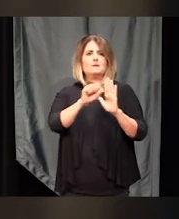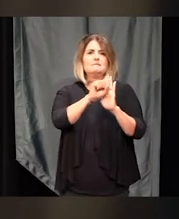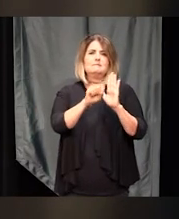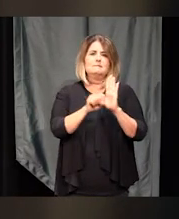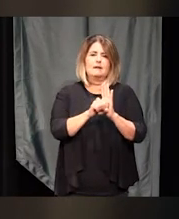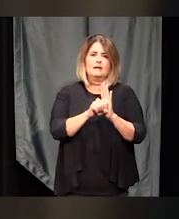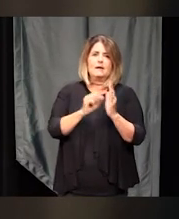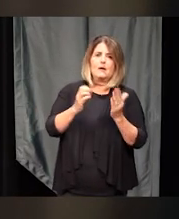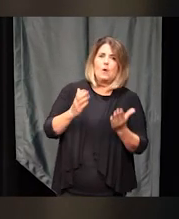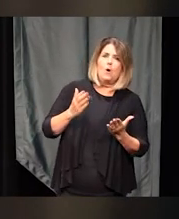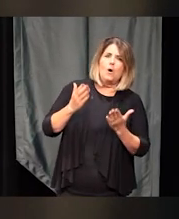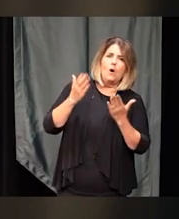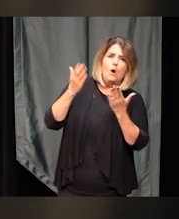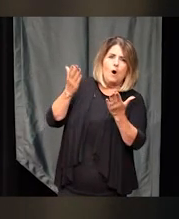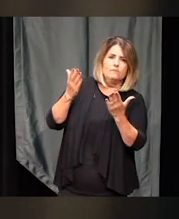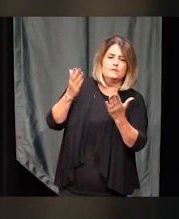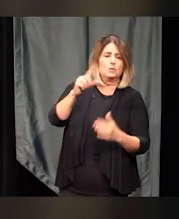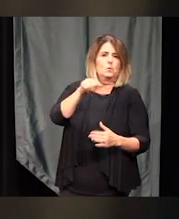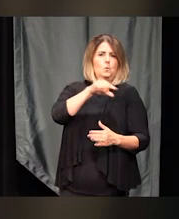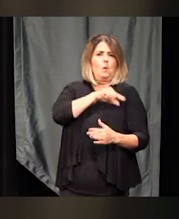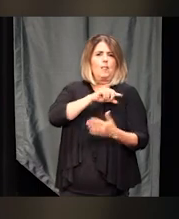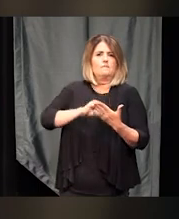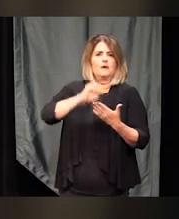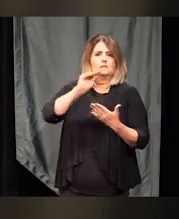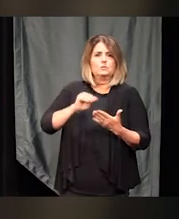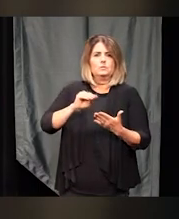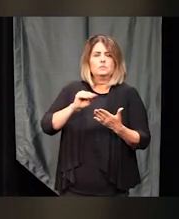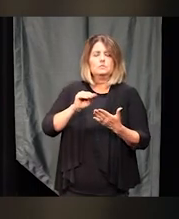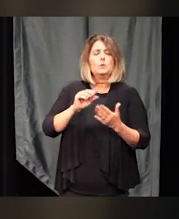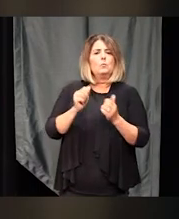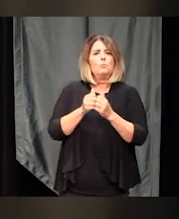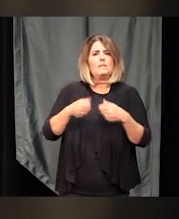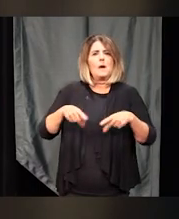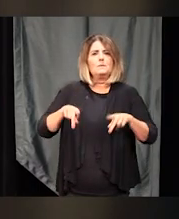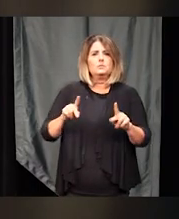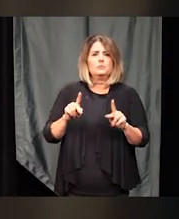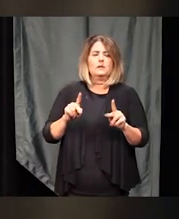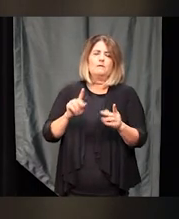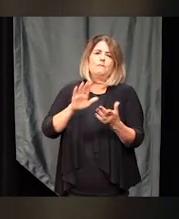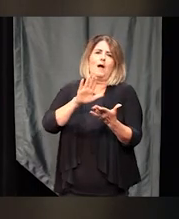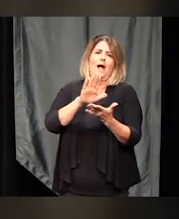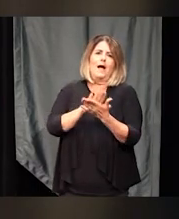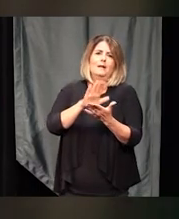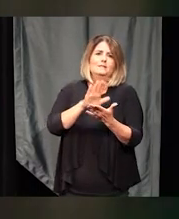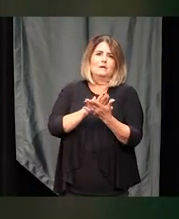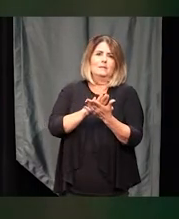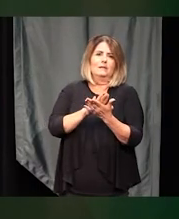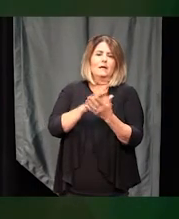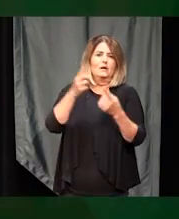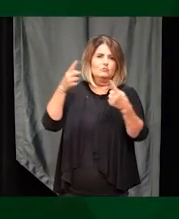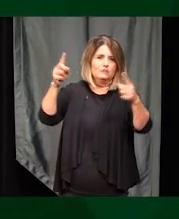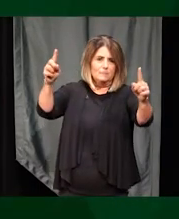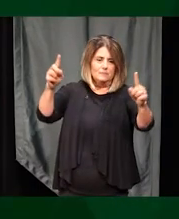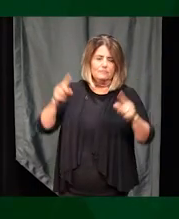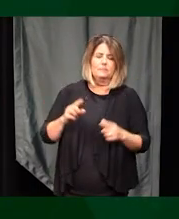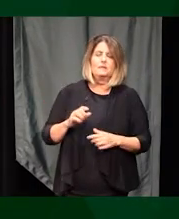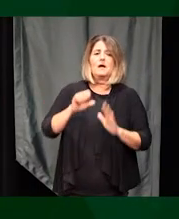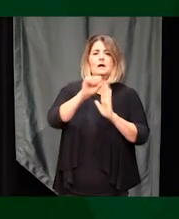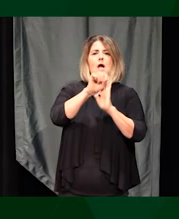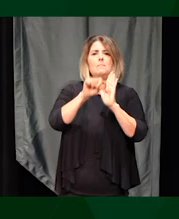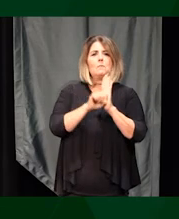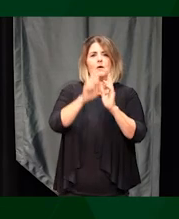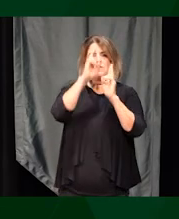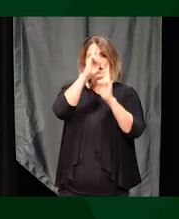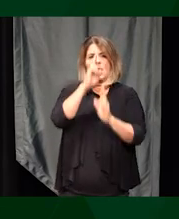and offers qualified students with enhanced opportunities for academic enrichment. Commonwealth